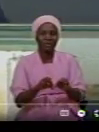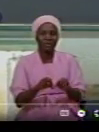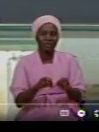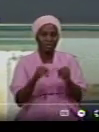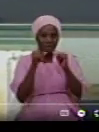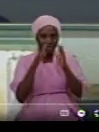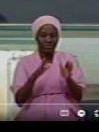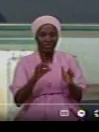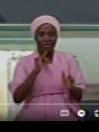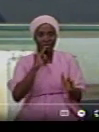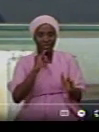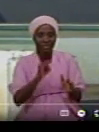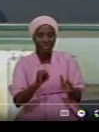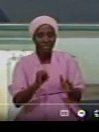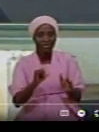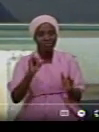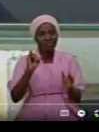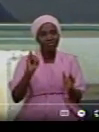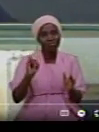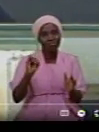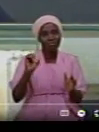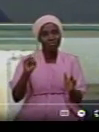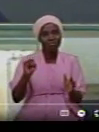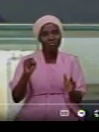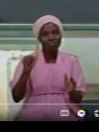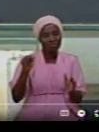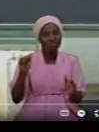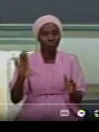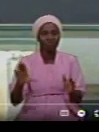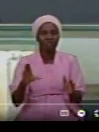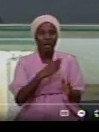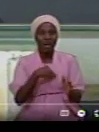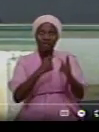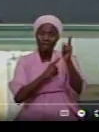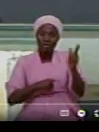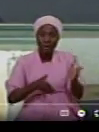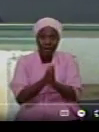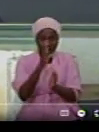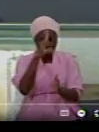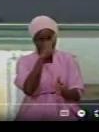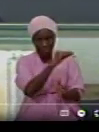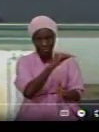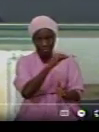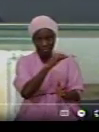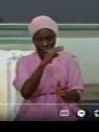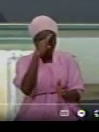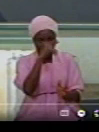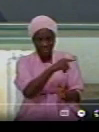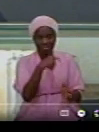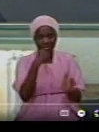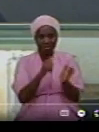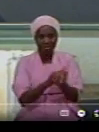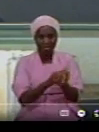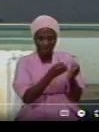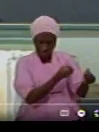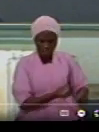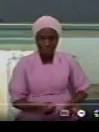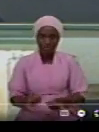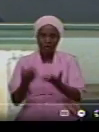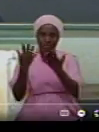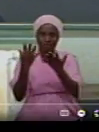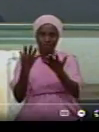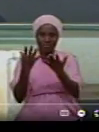and said, offer up Isaac. And we're told he offered him